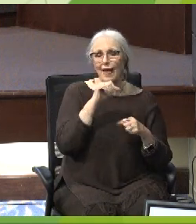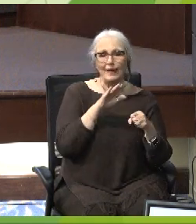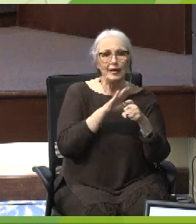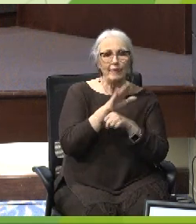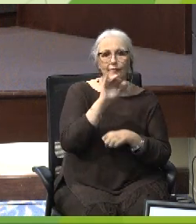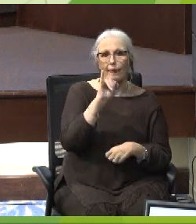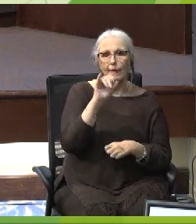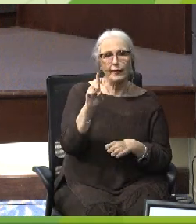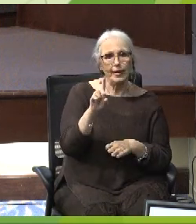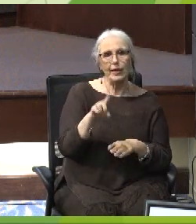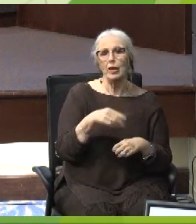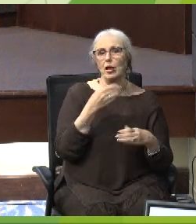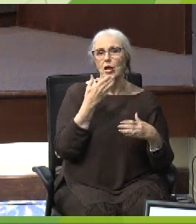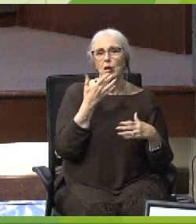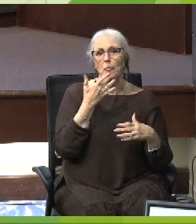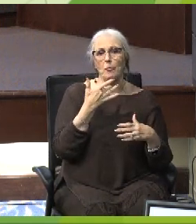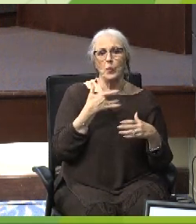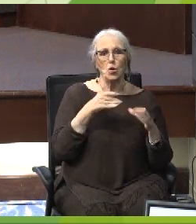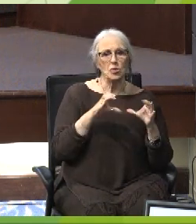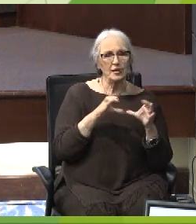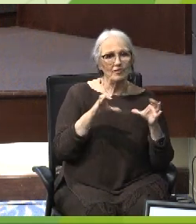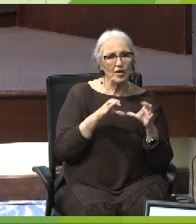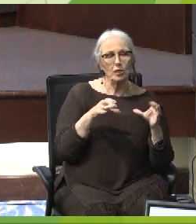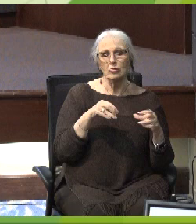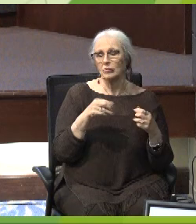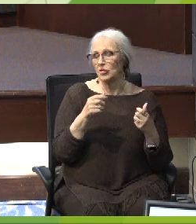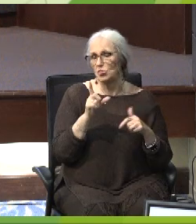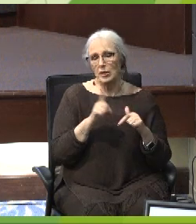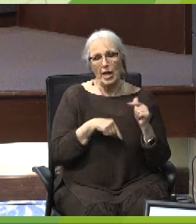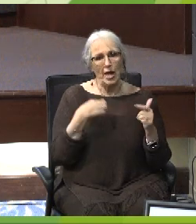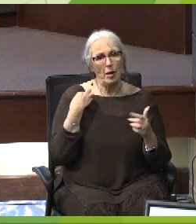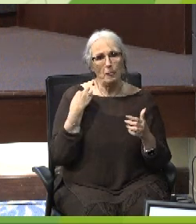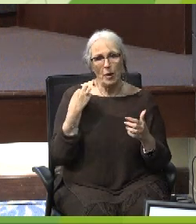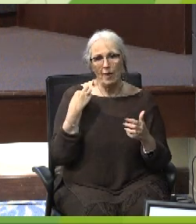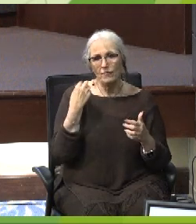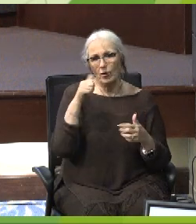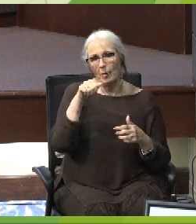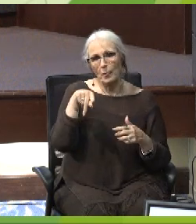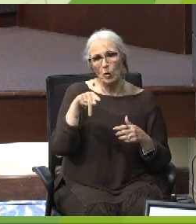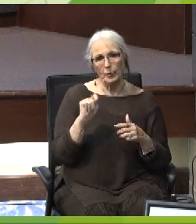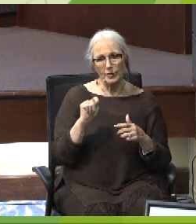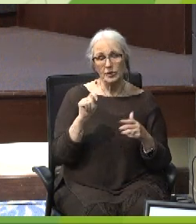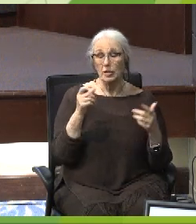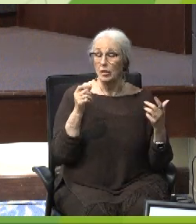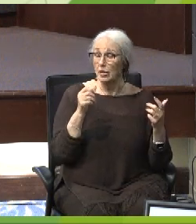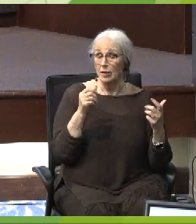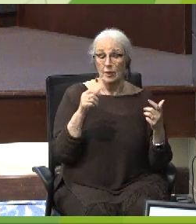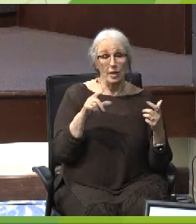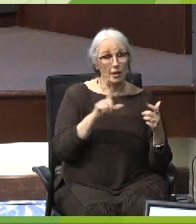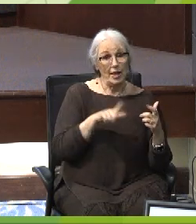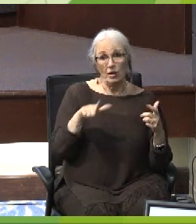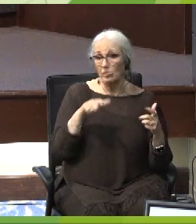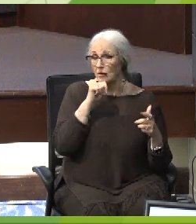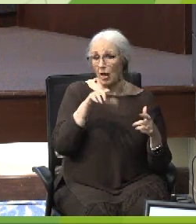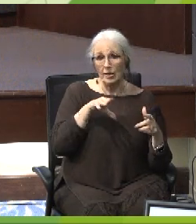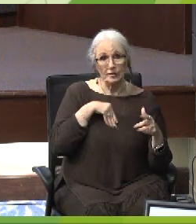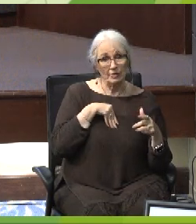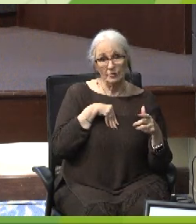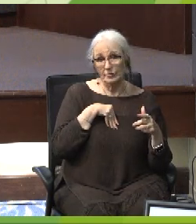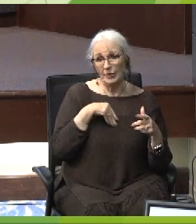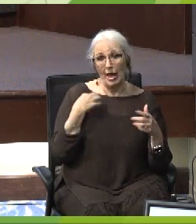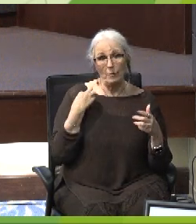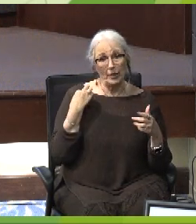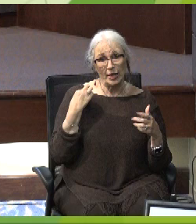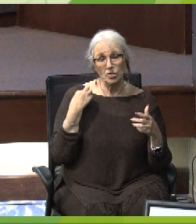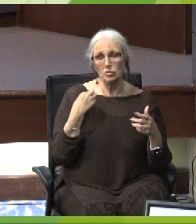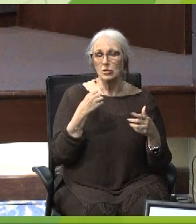IDs. Without a birth certificate or ID, you cannot apply for an apartment. Landlords just will not accept your application.